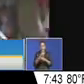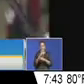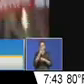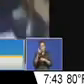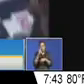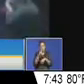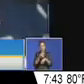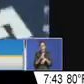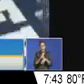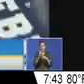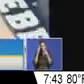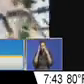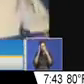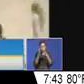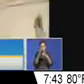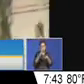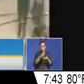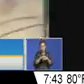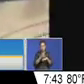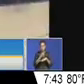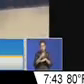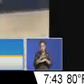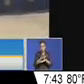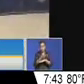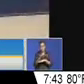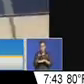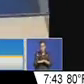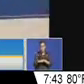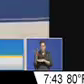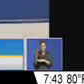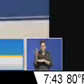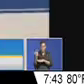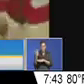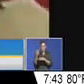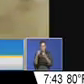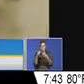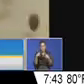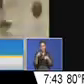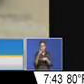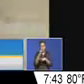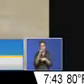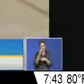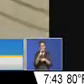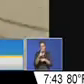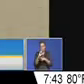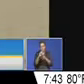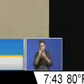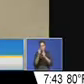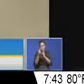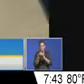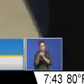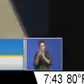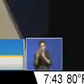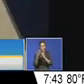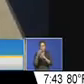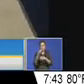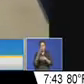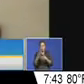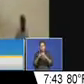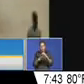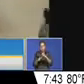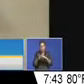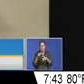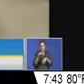every game and focus on those things. Last game, I think we had like 100 turnovers, so we wanted to limit our